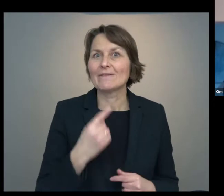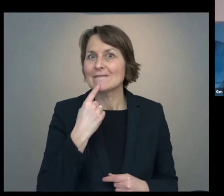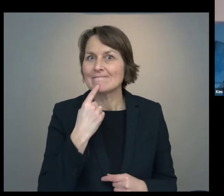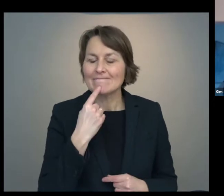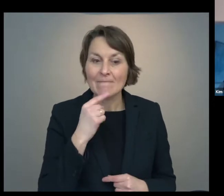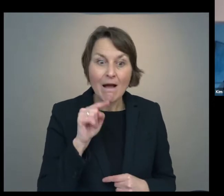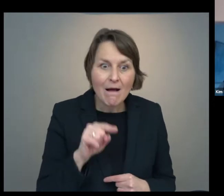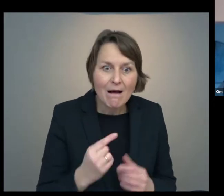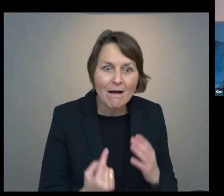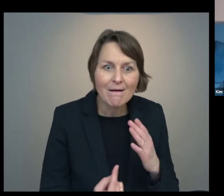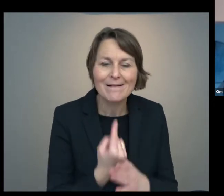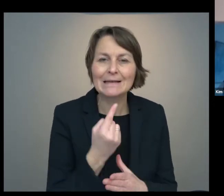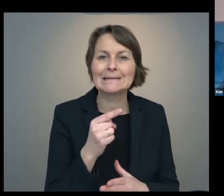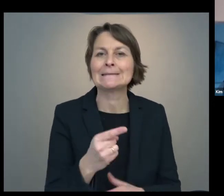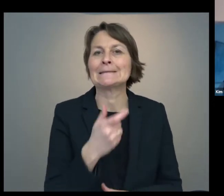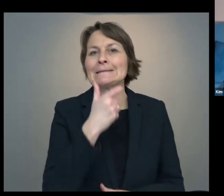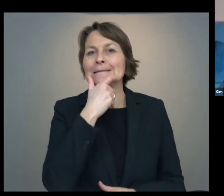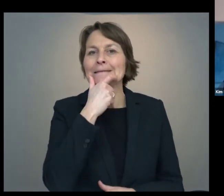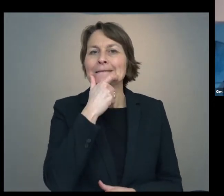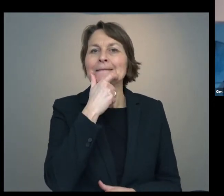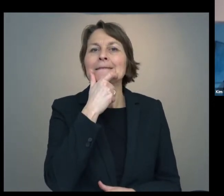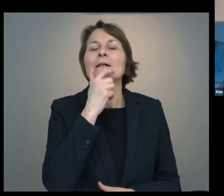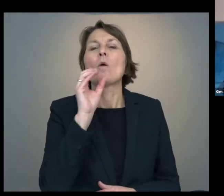occur, we